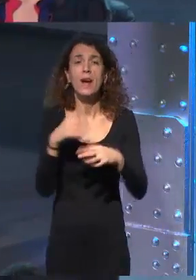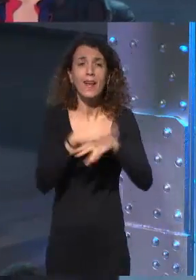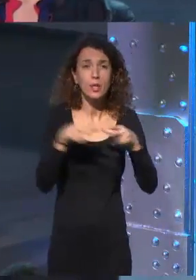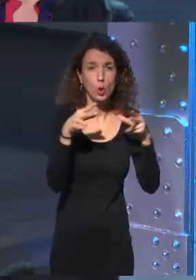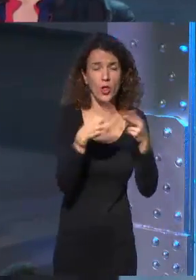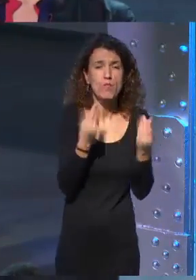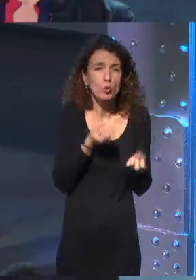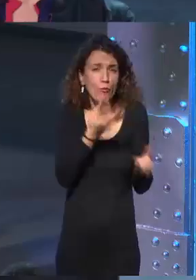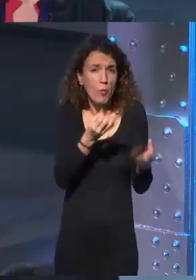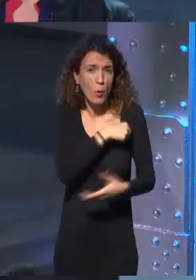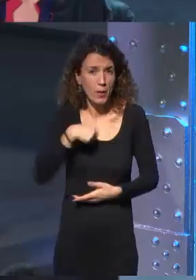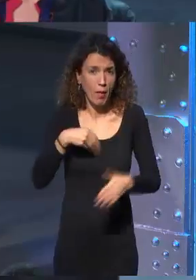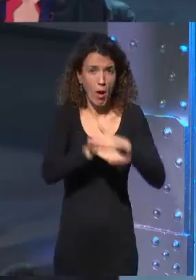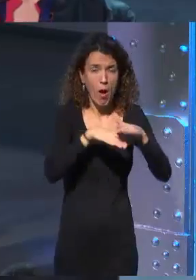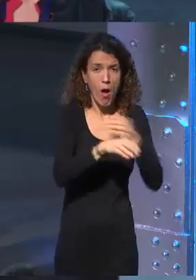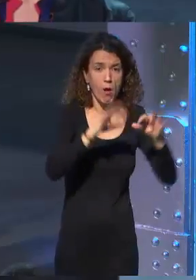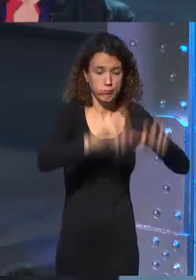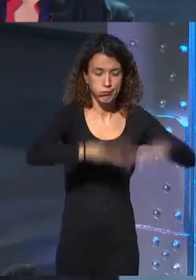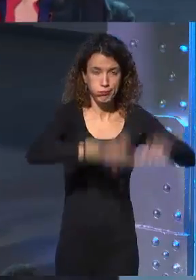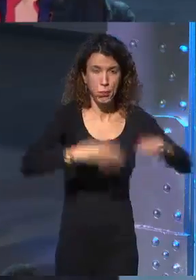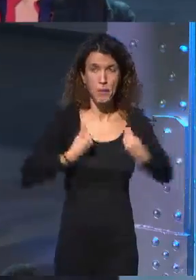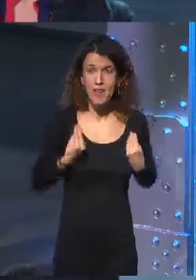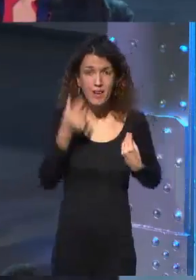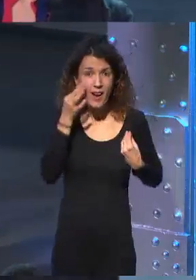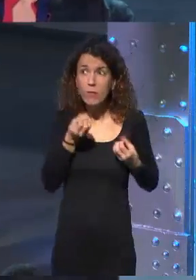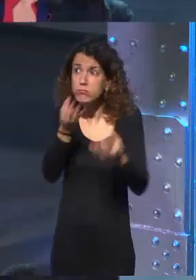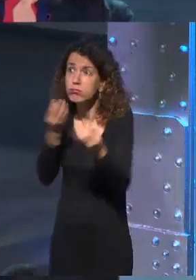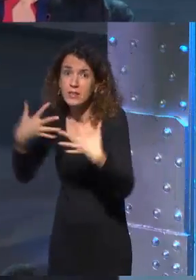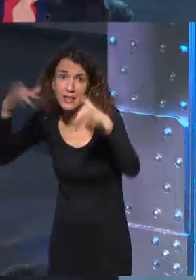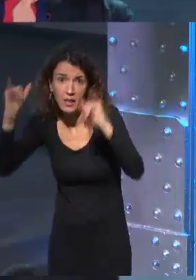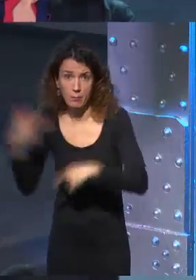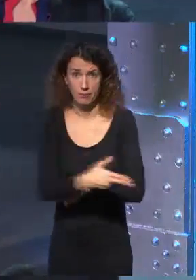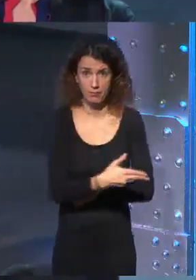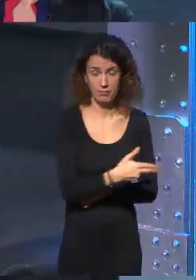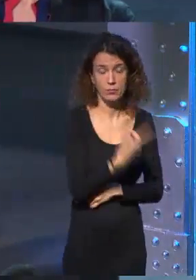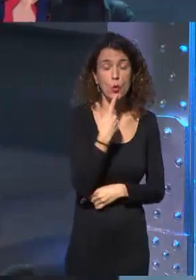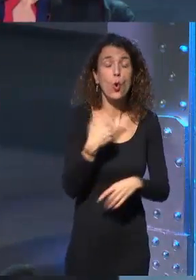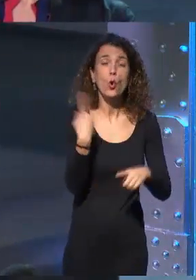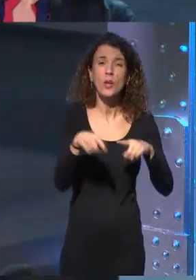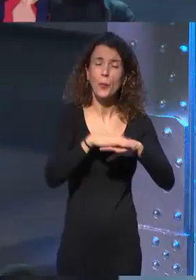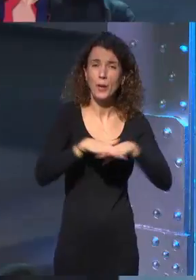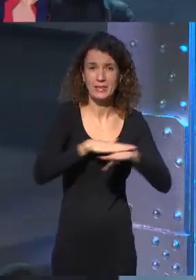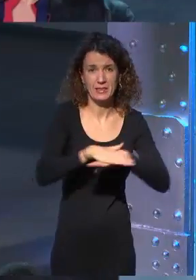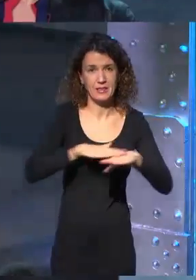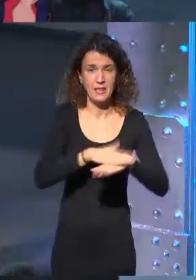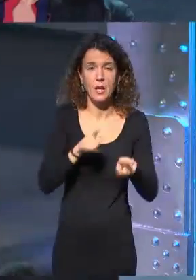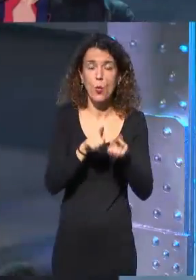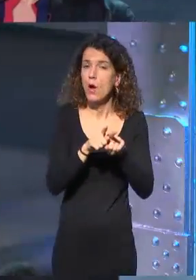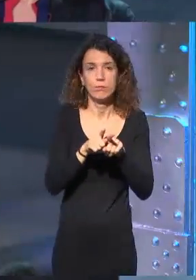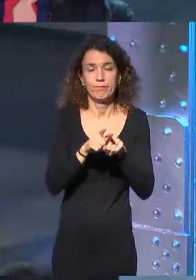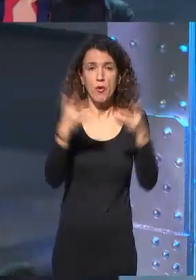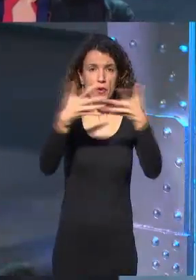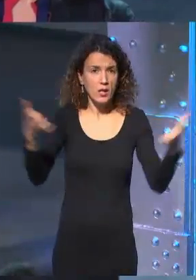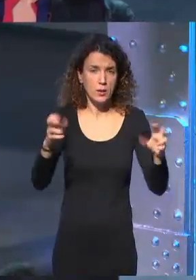friends, Musical.ly, and other apps and social media that provide a lot, where we provide a lot of information that we would not be